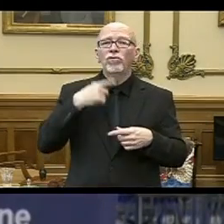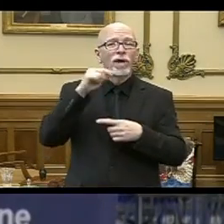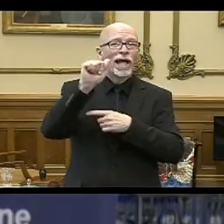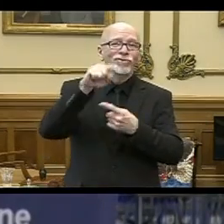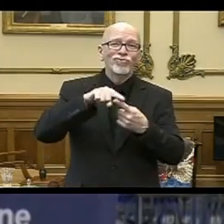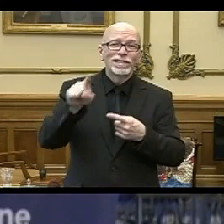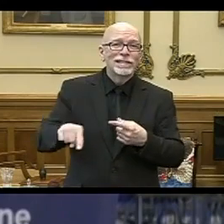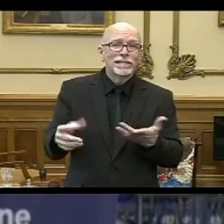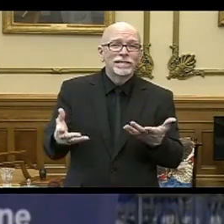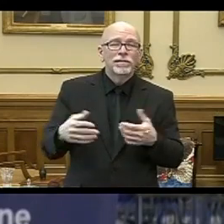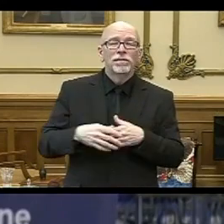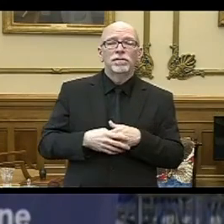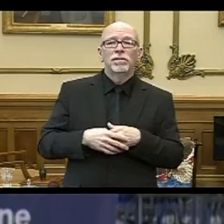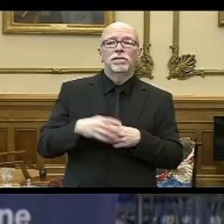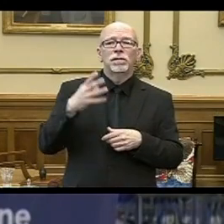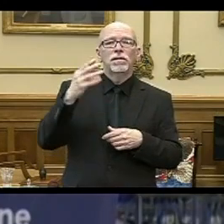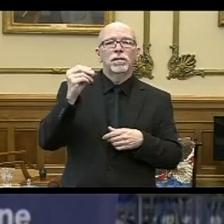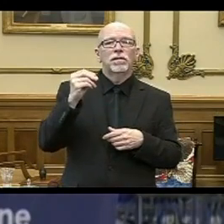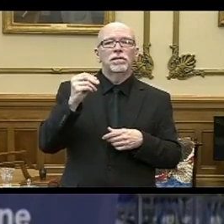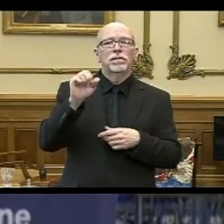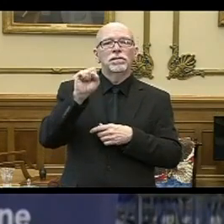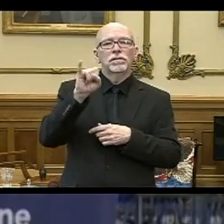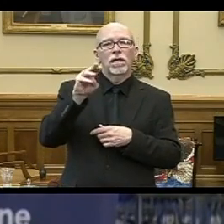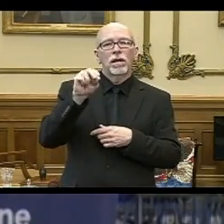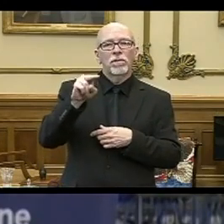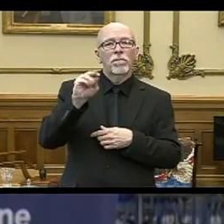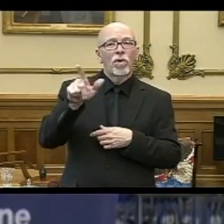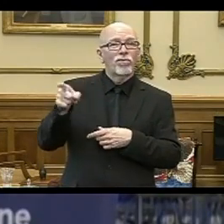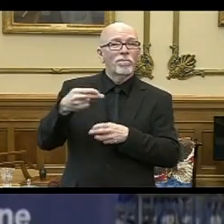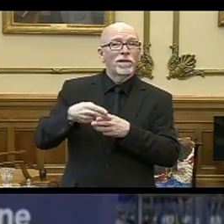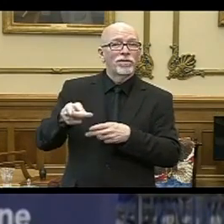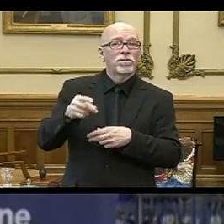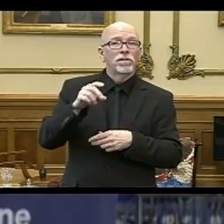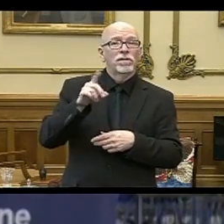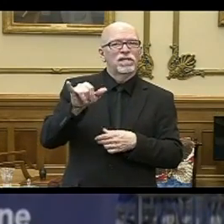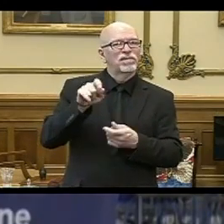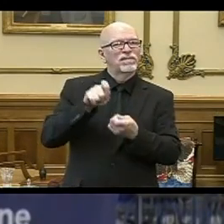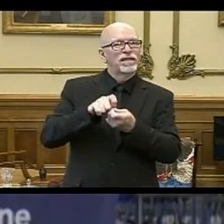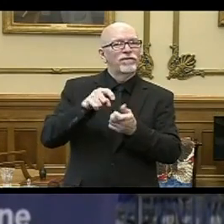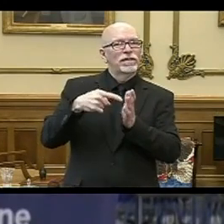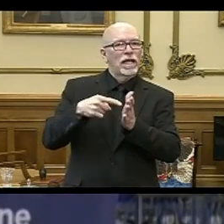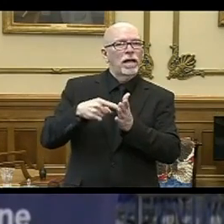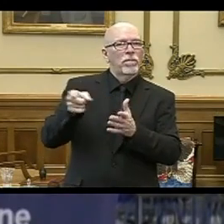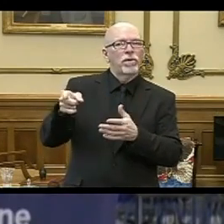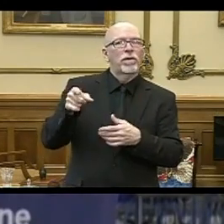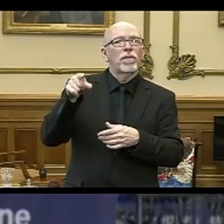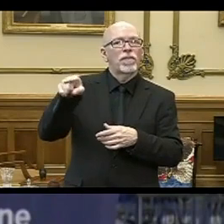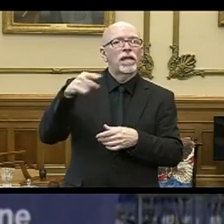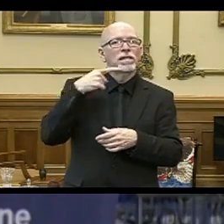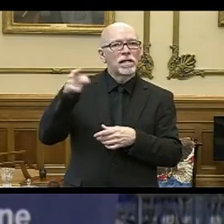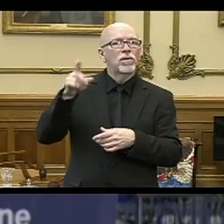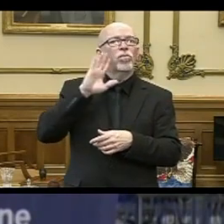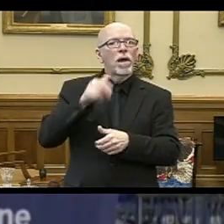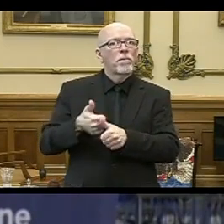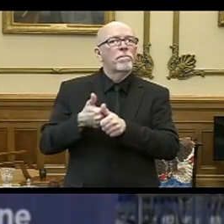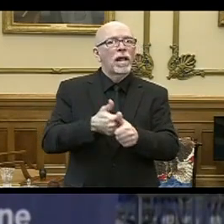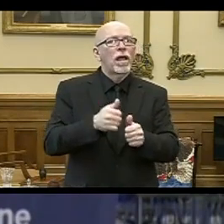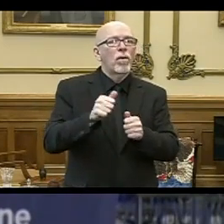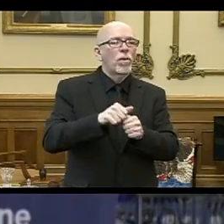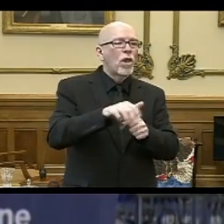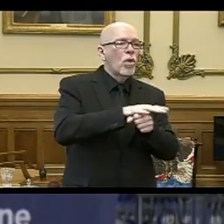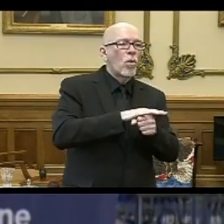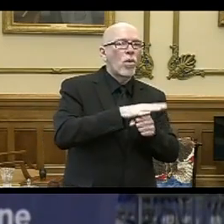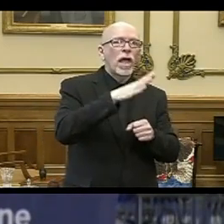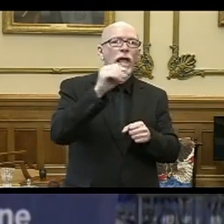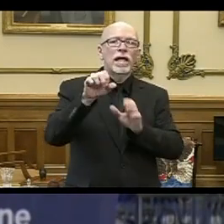And Simon Malls that you referenced, that specific example, They have said that they will comply with both local